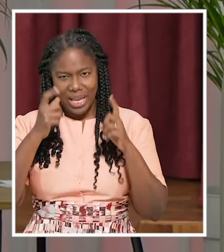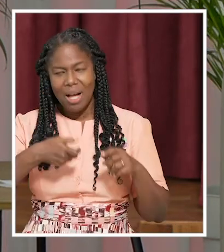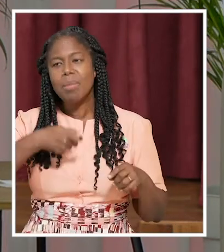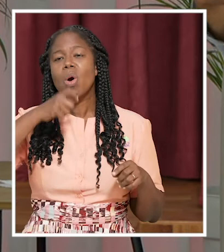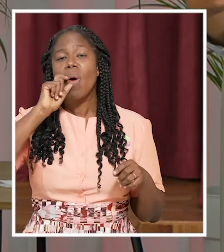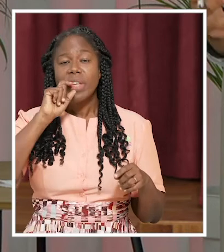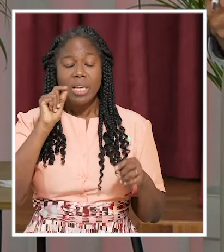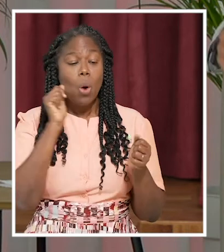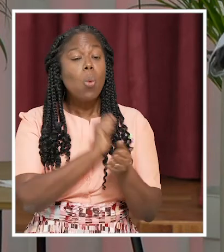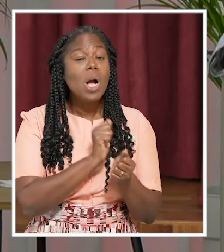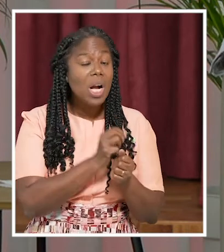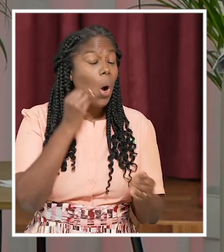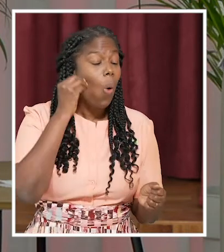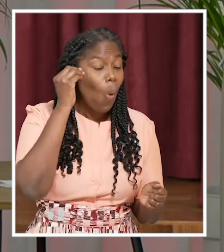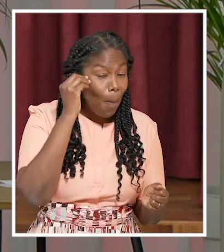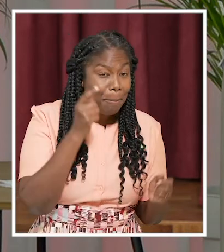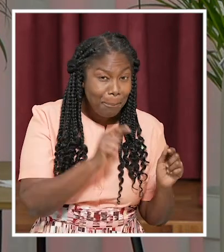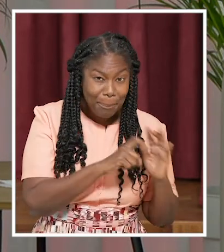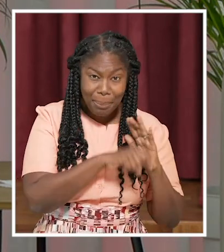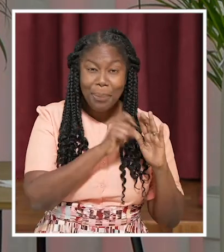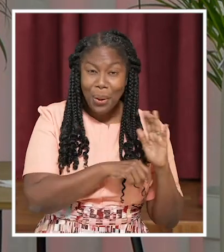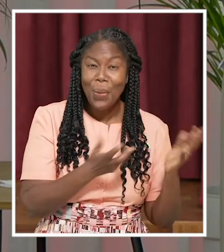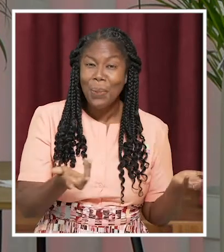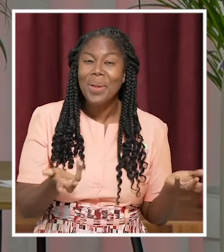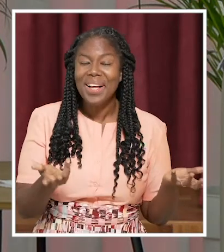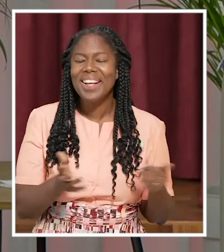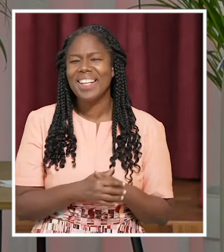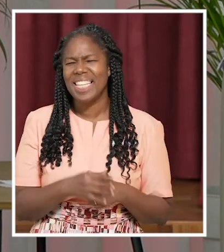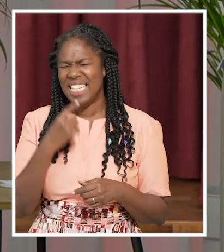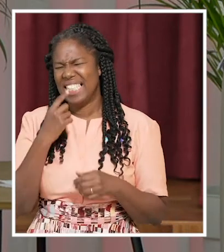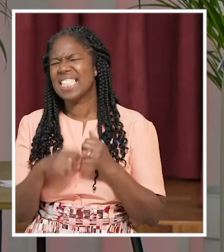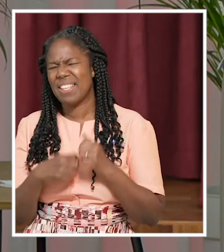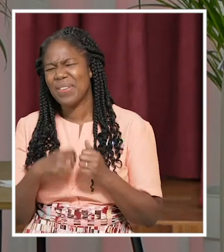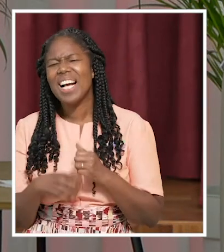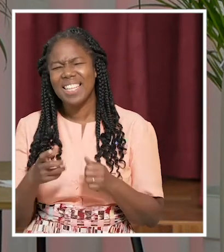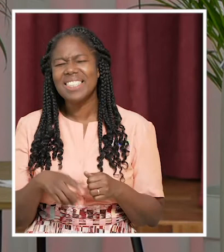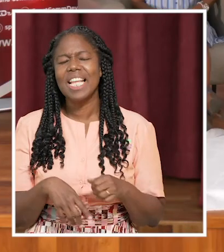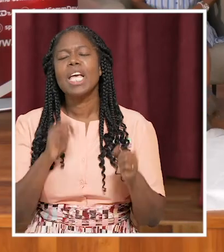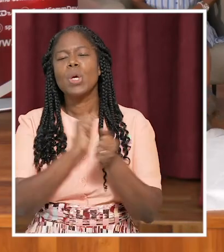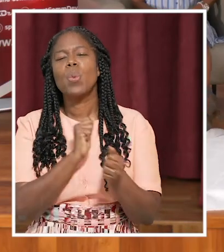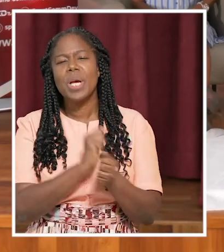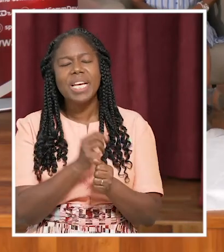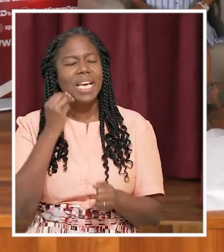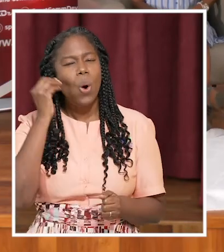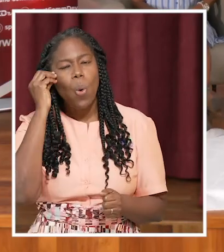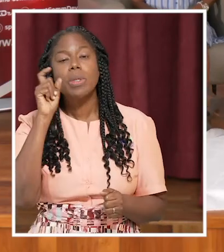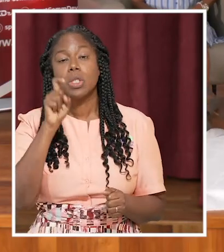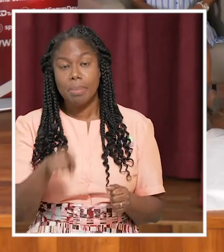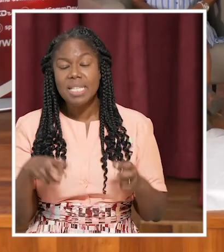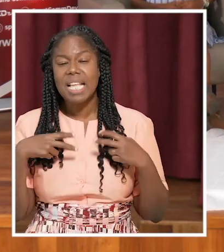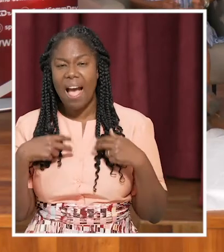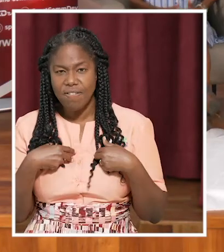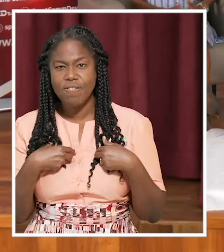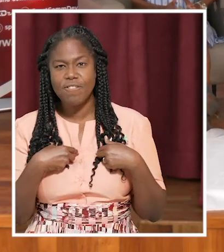now? It's critical. It's critical, particularly because, remember, you're working from home. So you need to have a schedule, a